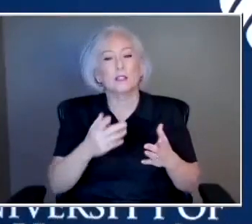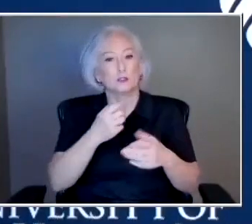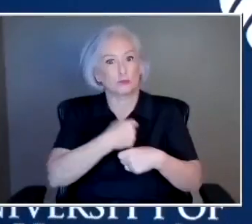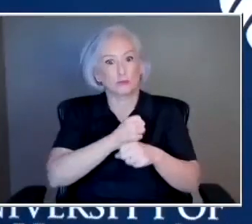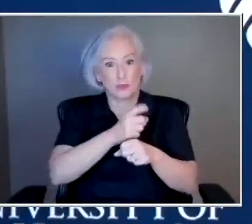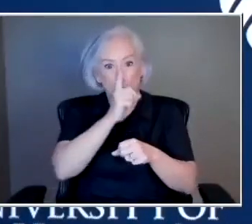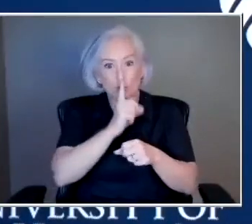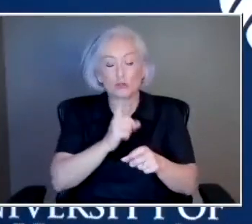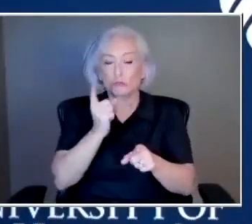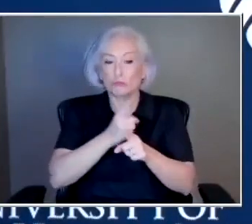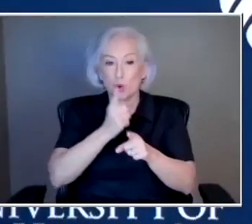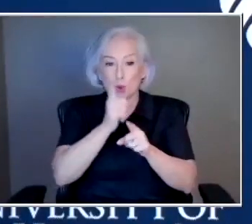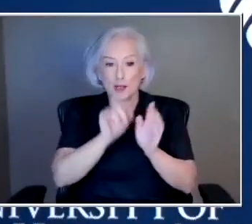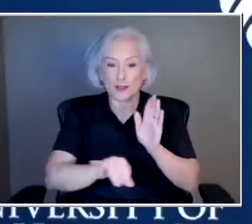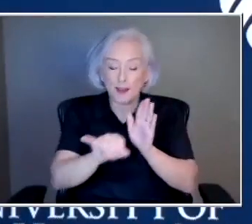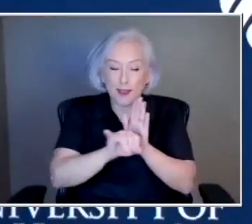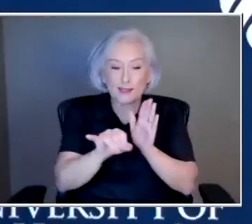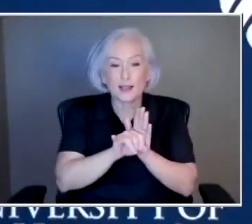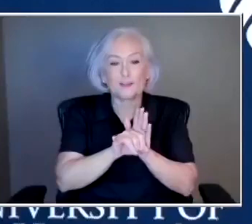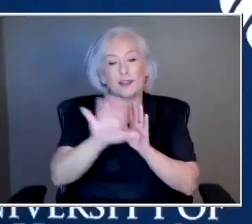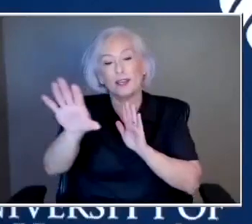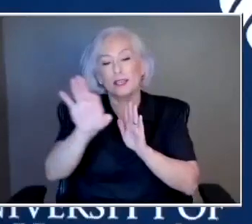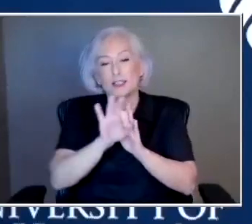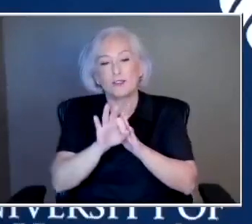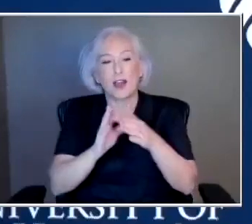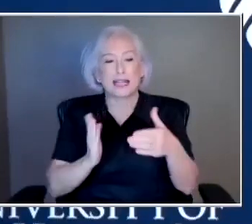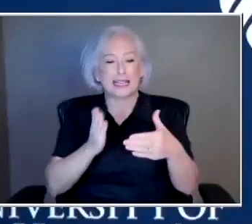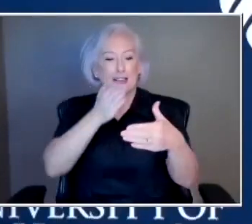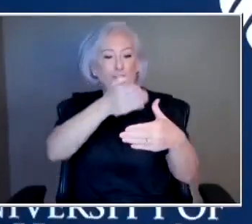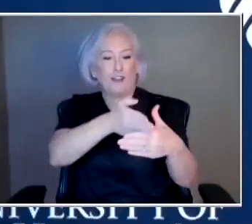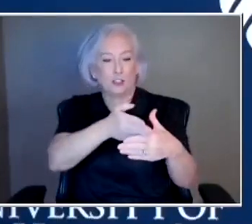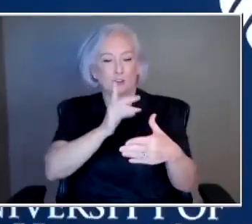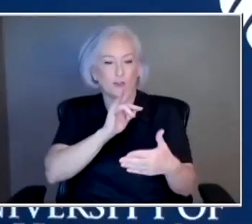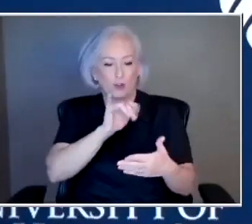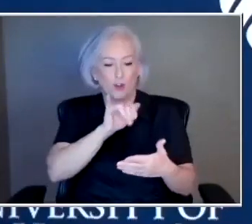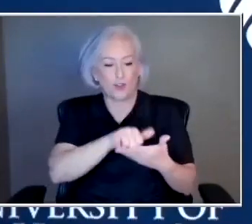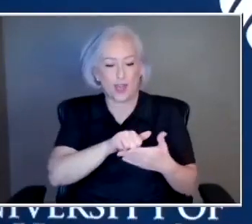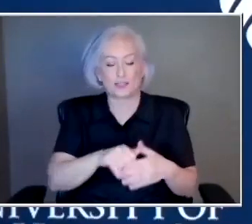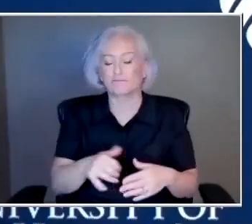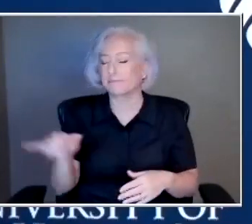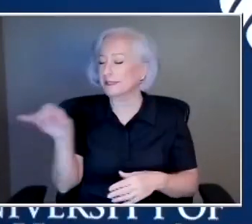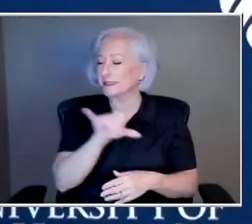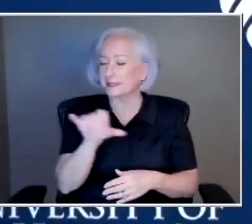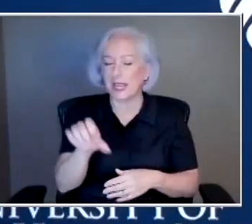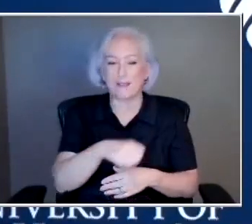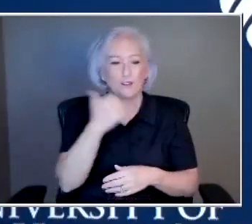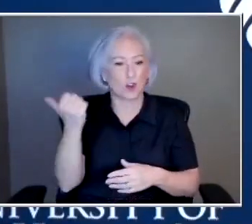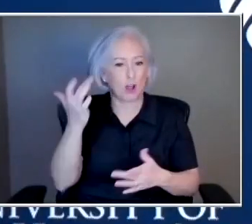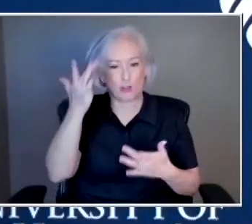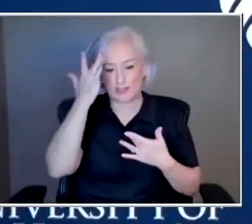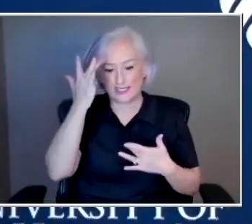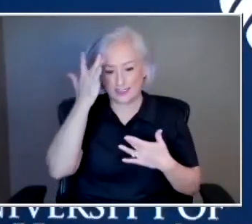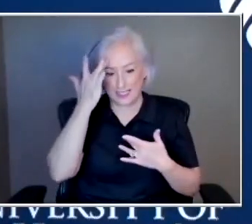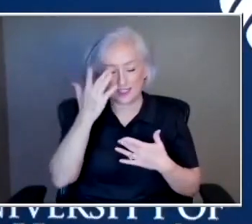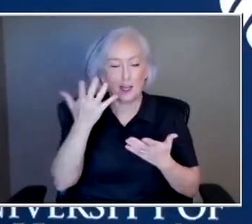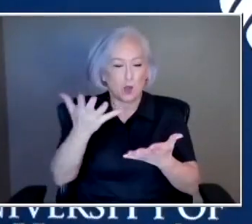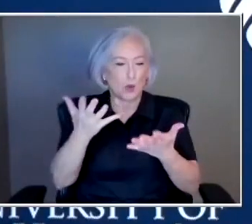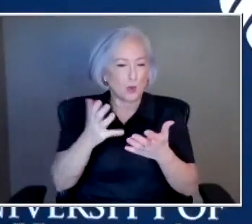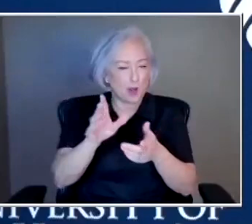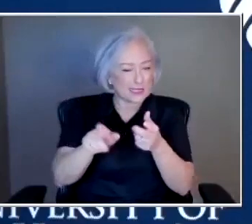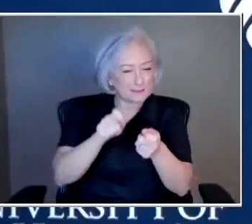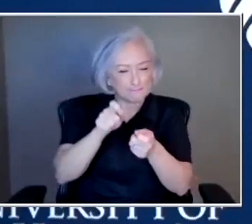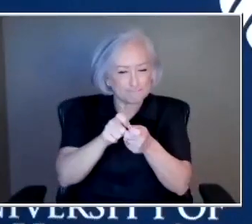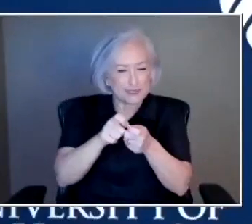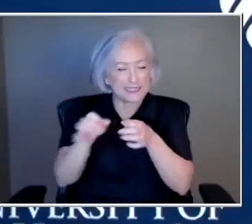find interventions to help with that. Same thing goes for any medical illness. We want a proper definition. They kind of tweak the definition based on